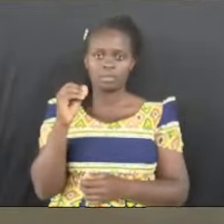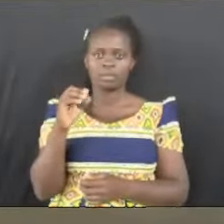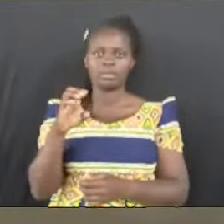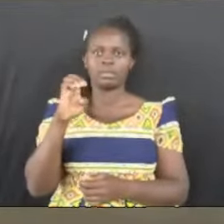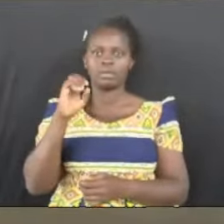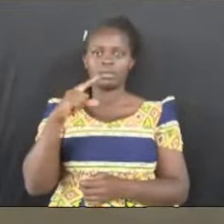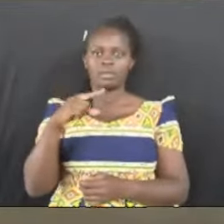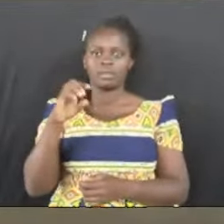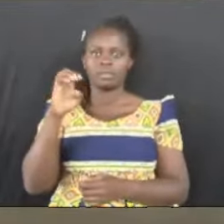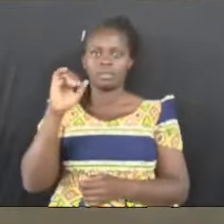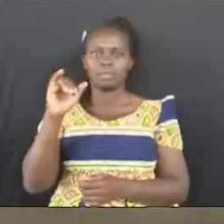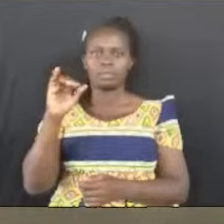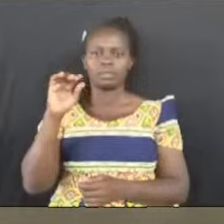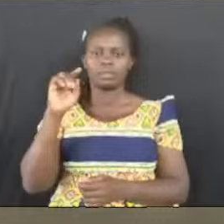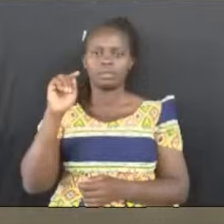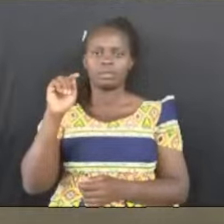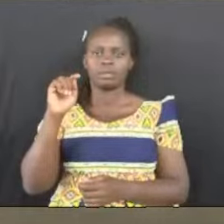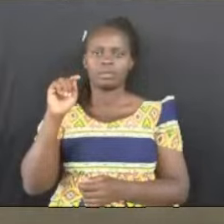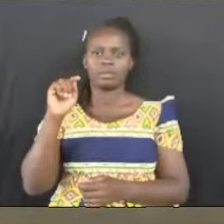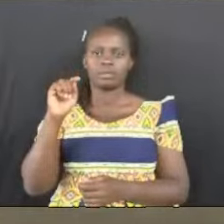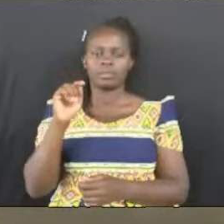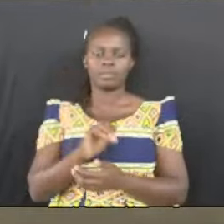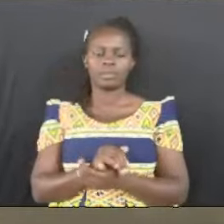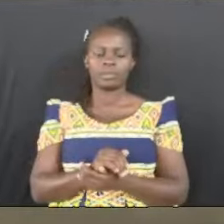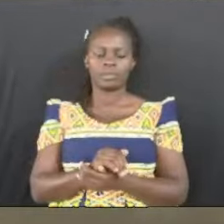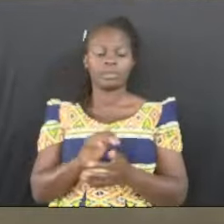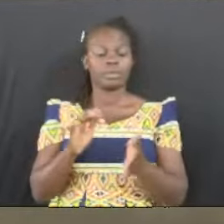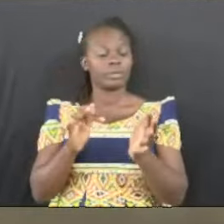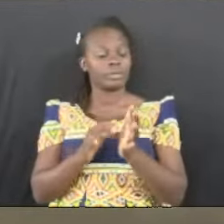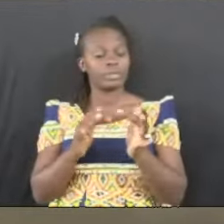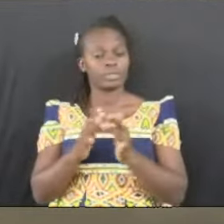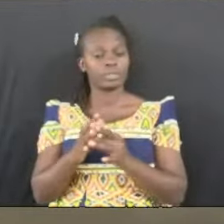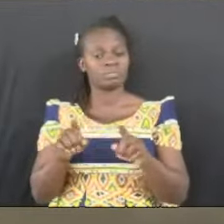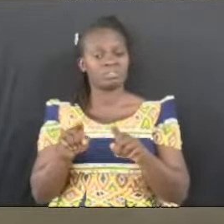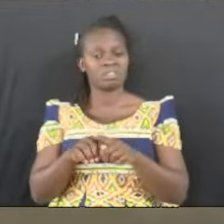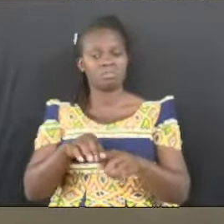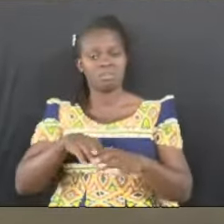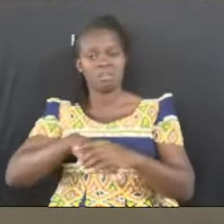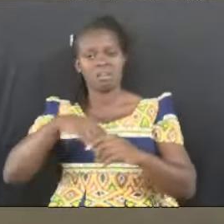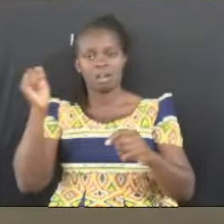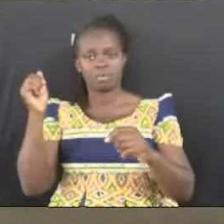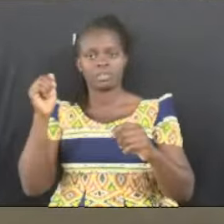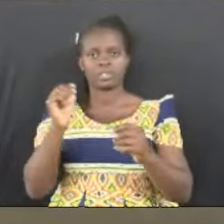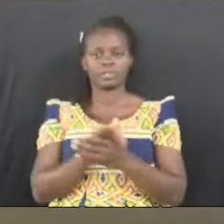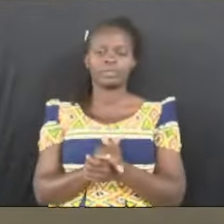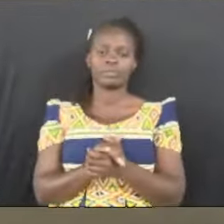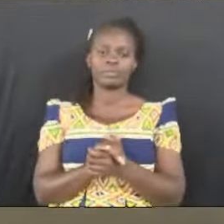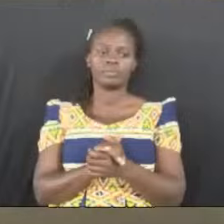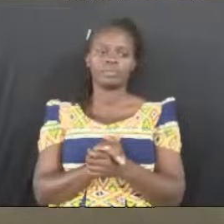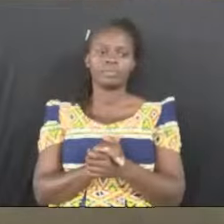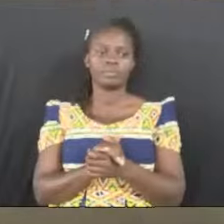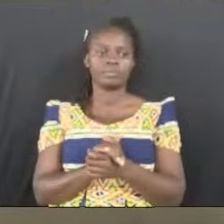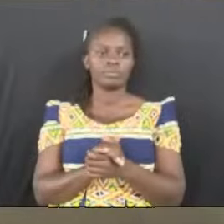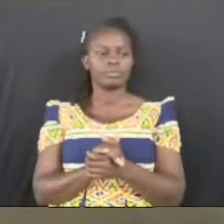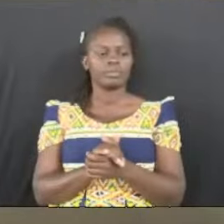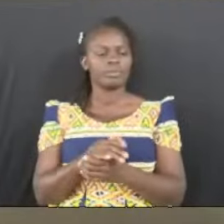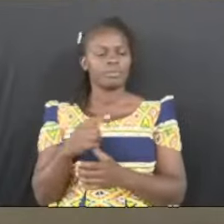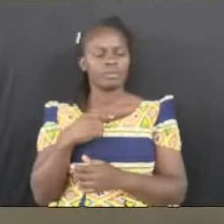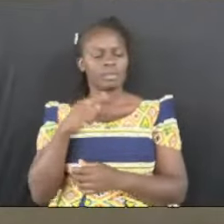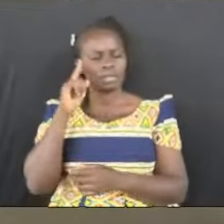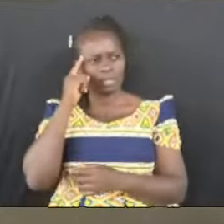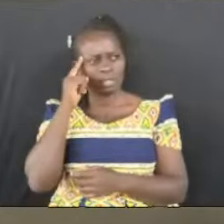Egypt. Israel came out of Egypt, Jesus came out of Egypt. I call my son out of Egypt.